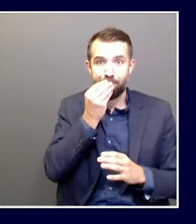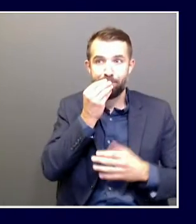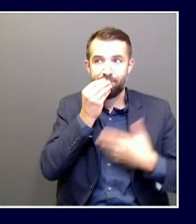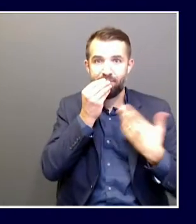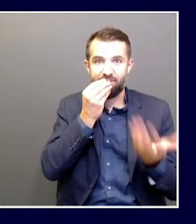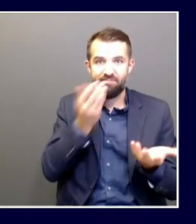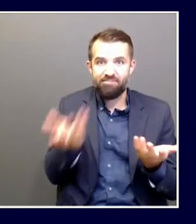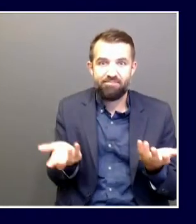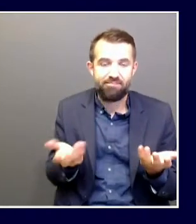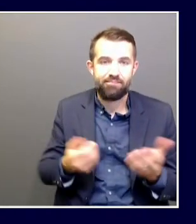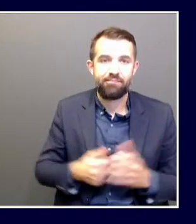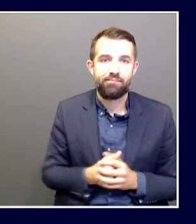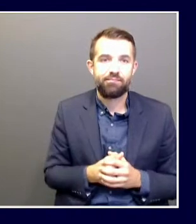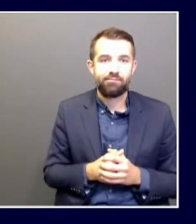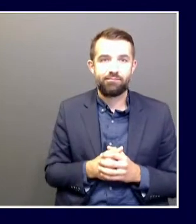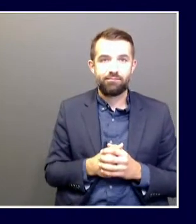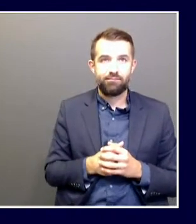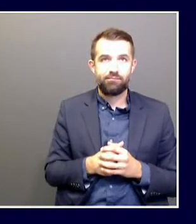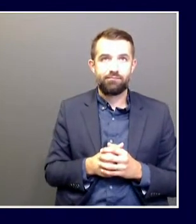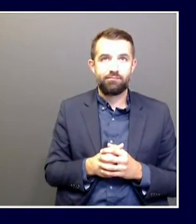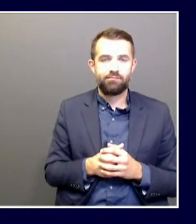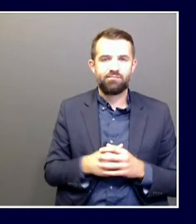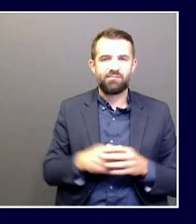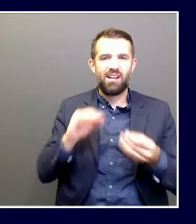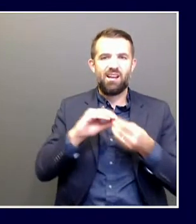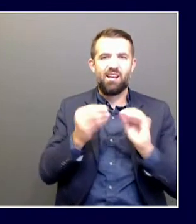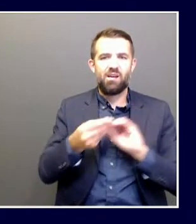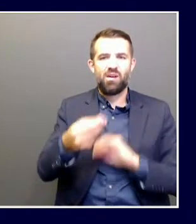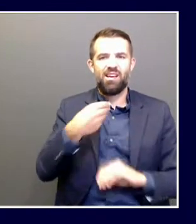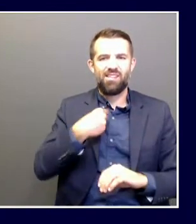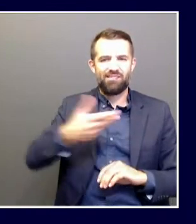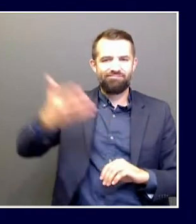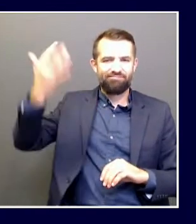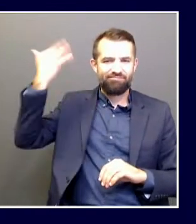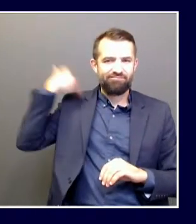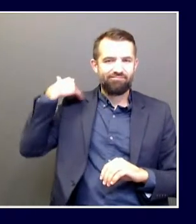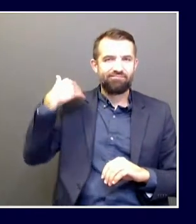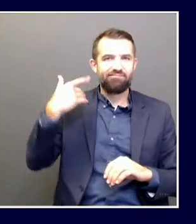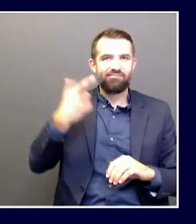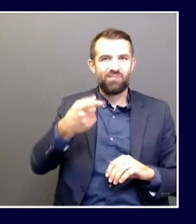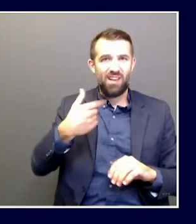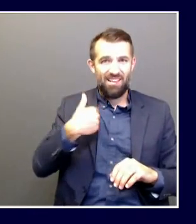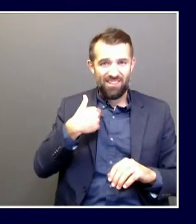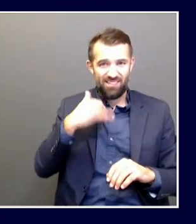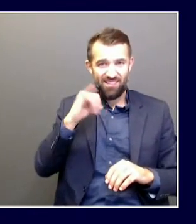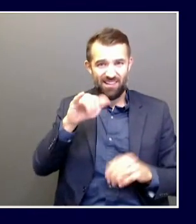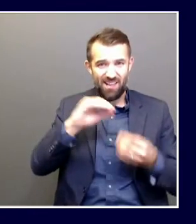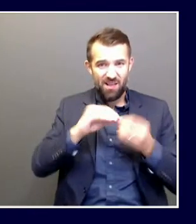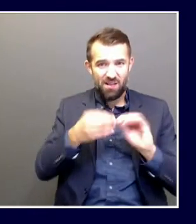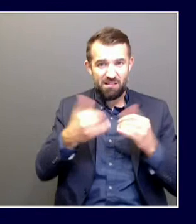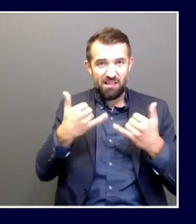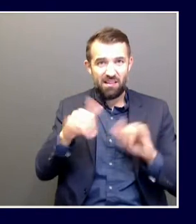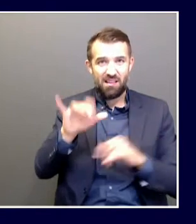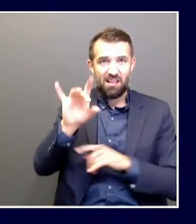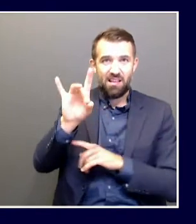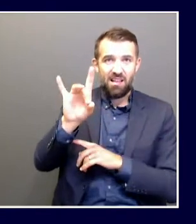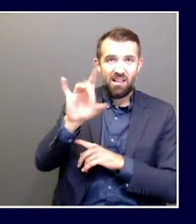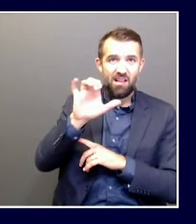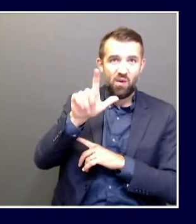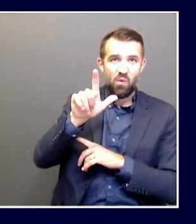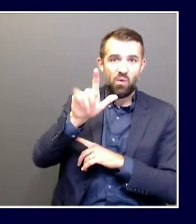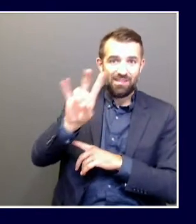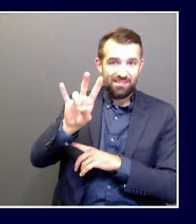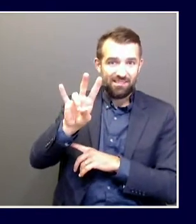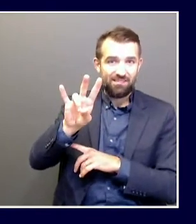to some of the numbers you gave us earlier, and I'm not sure if you have this data. I guess 827 first doses a day